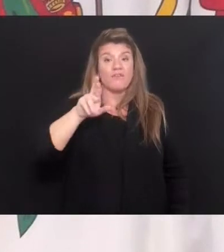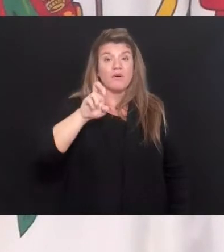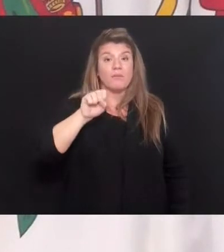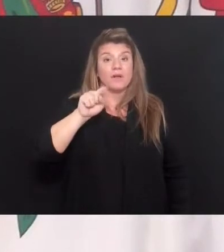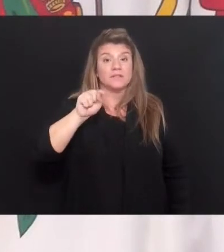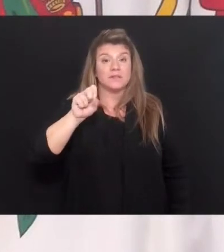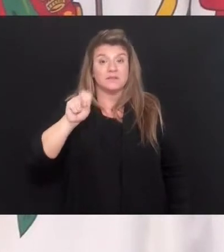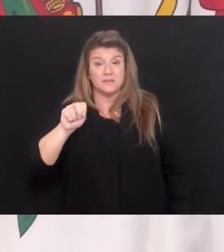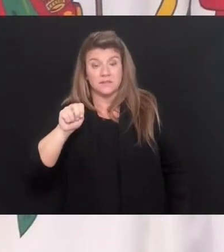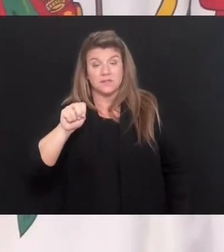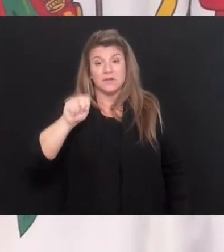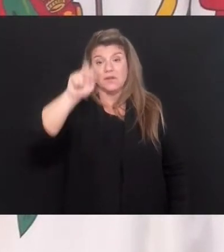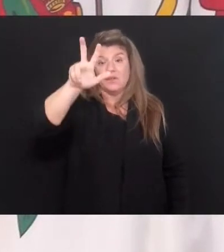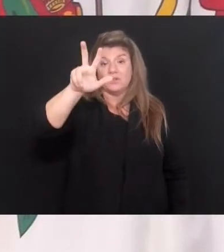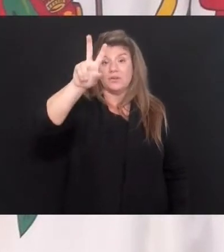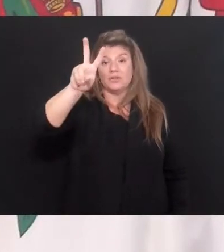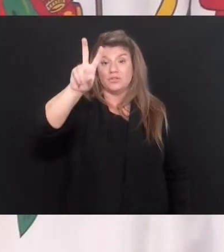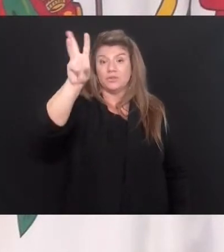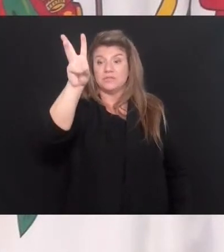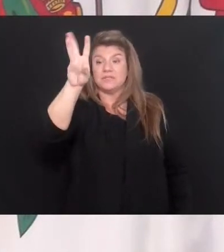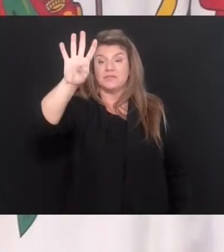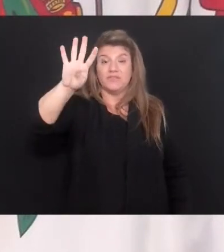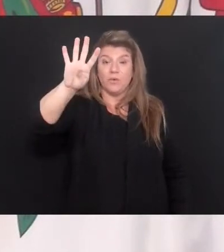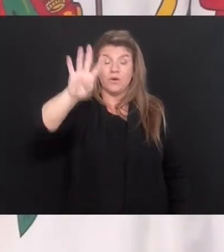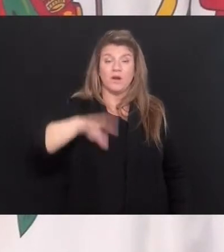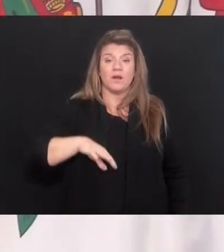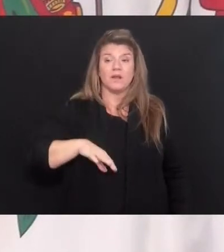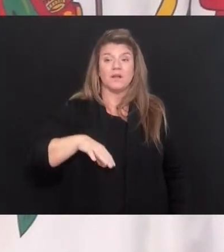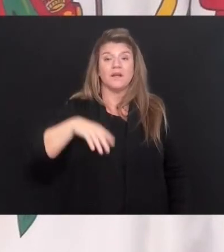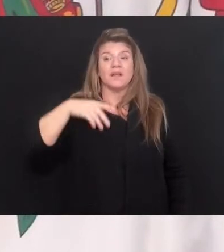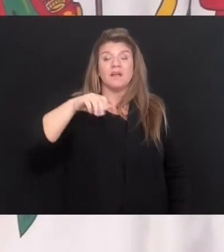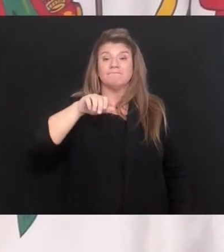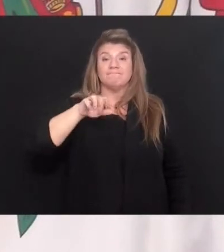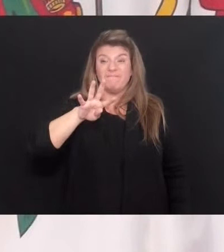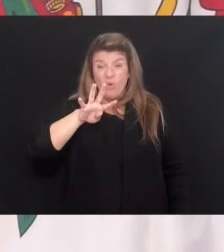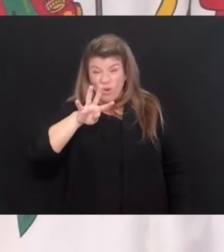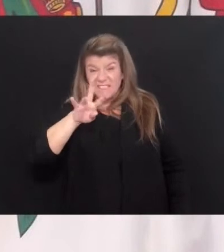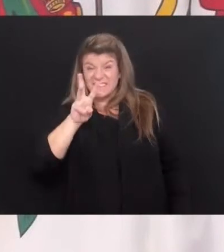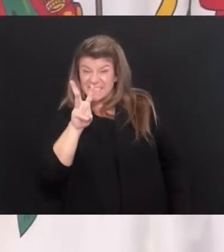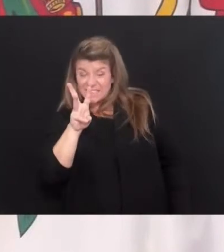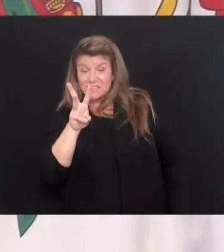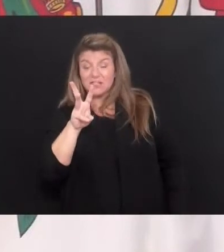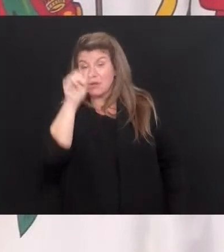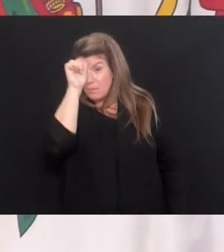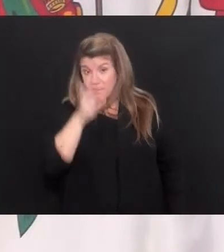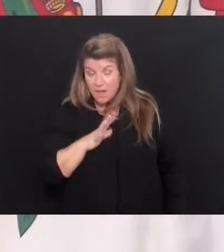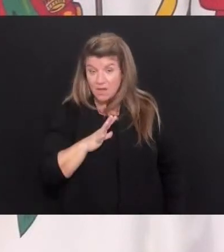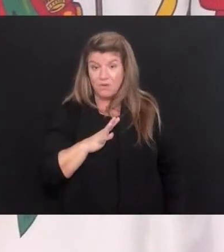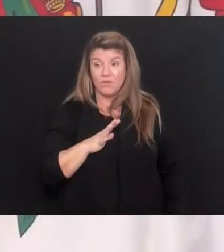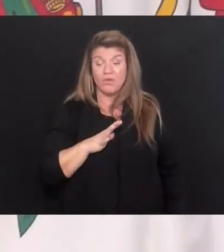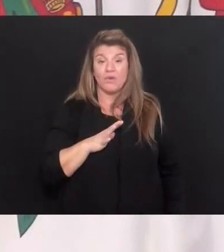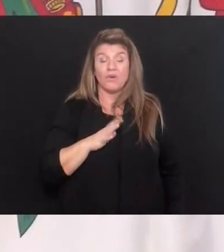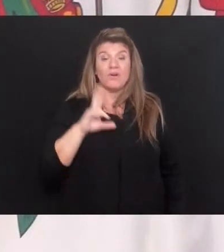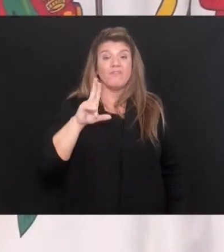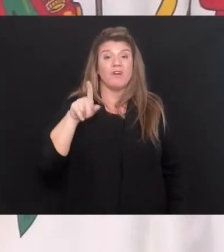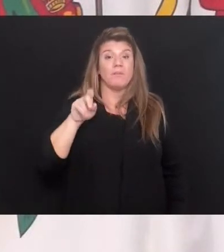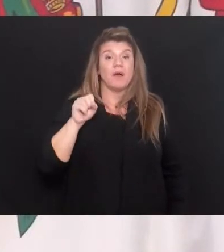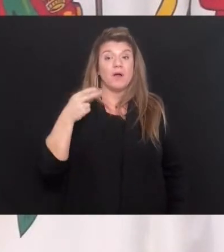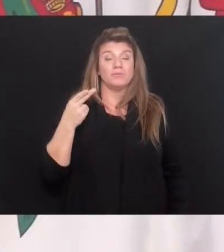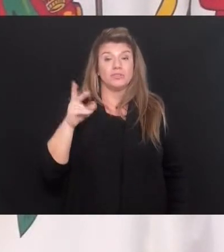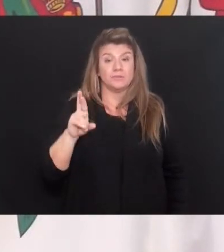County. The 3,264th death, another in the 40s, a 46-year-old male from Upshur